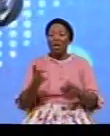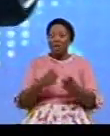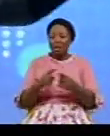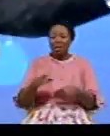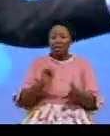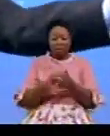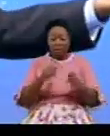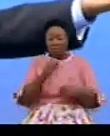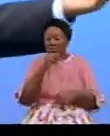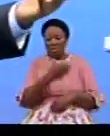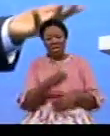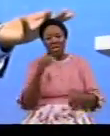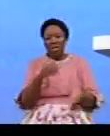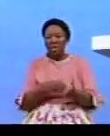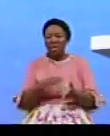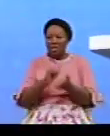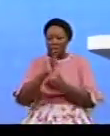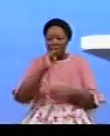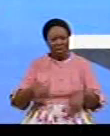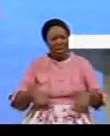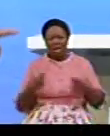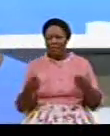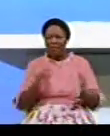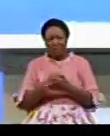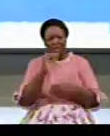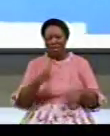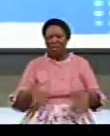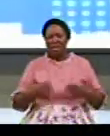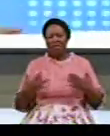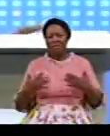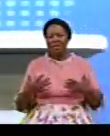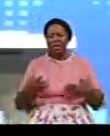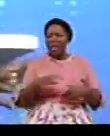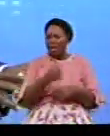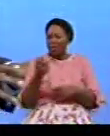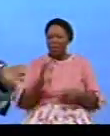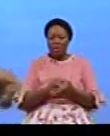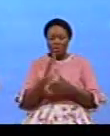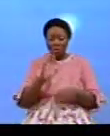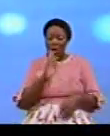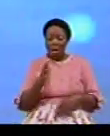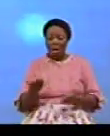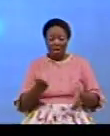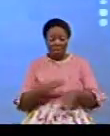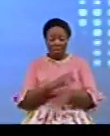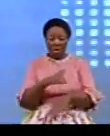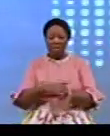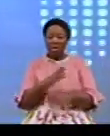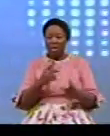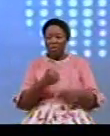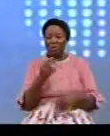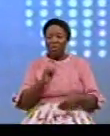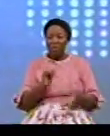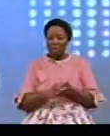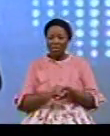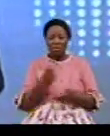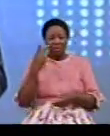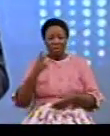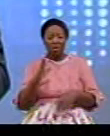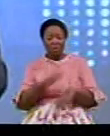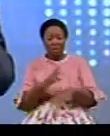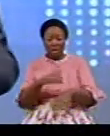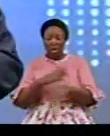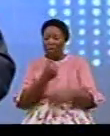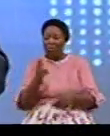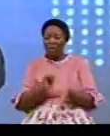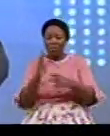in my life. Number one, he rules over the heathen. Number two, he rules in our